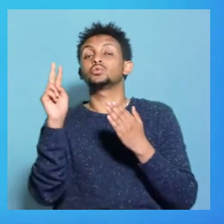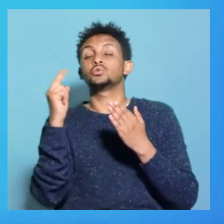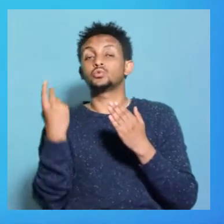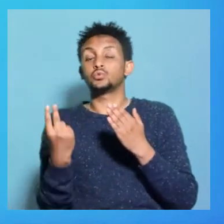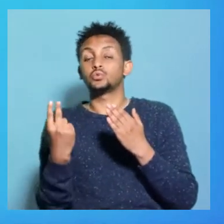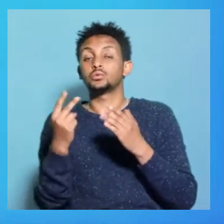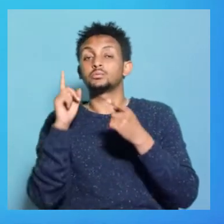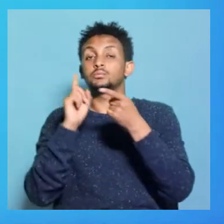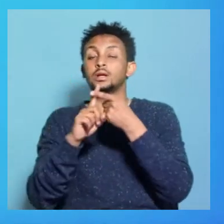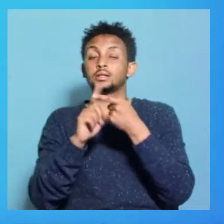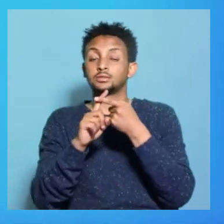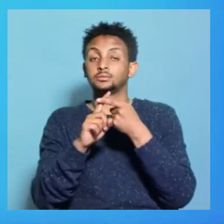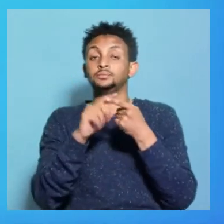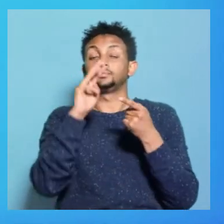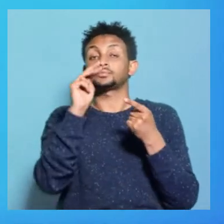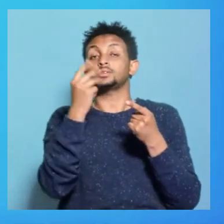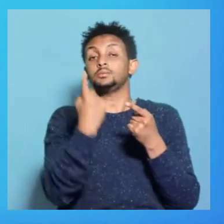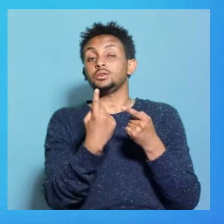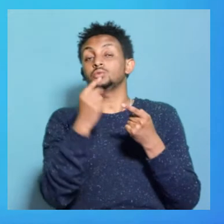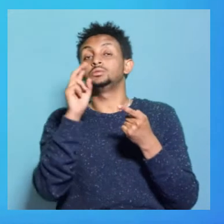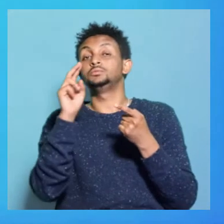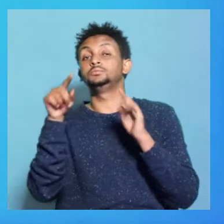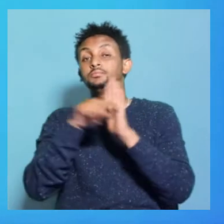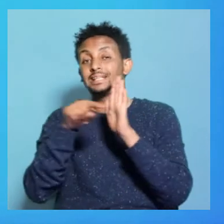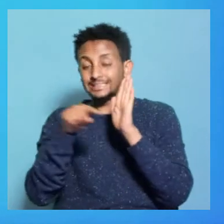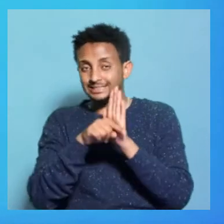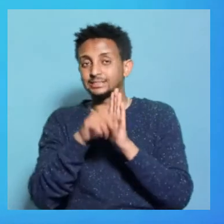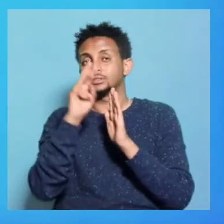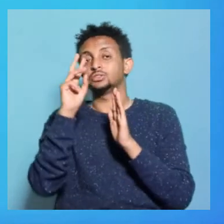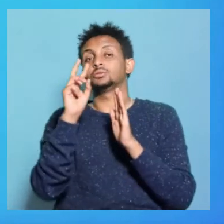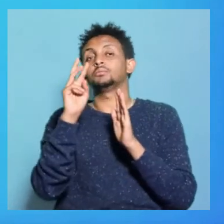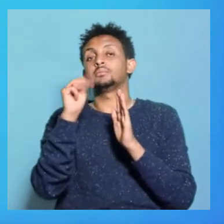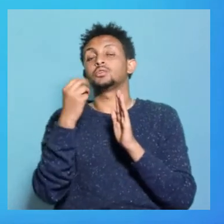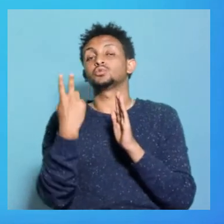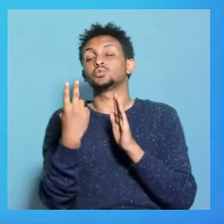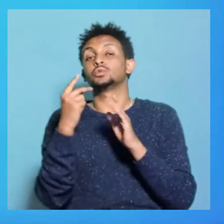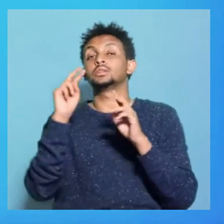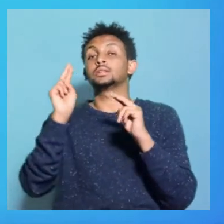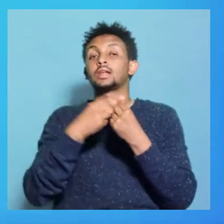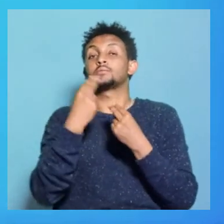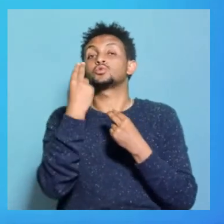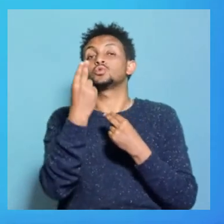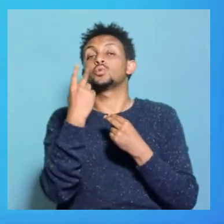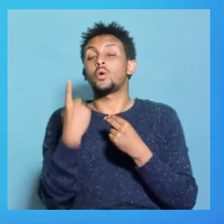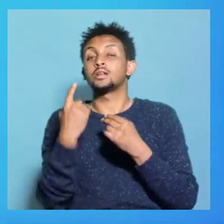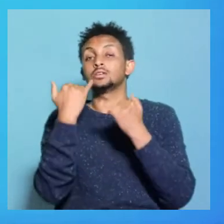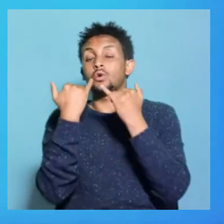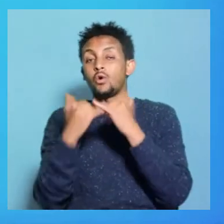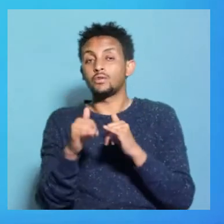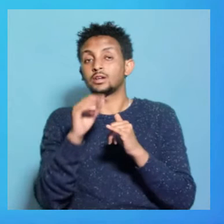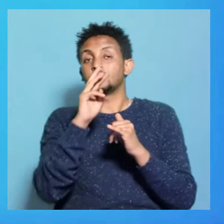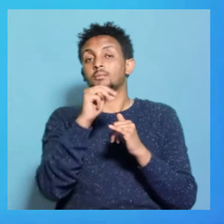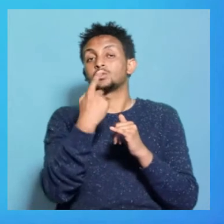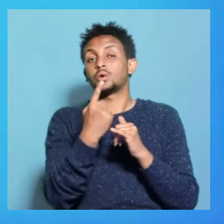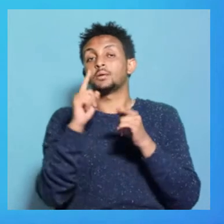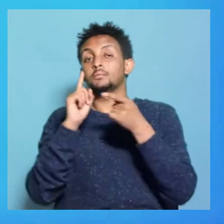u2 plus mass 1 minus mass 2 times u1 over mass